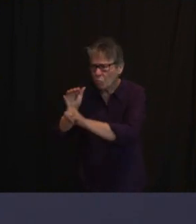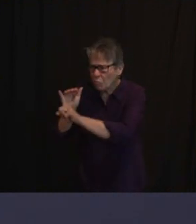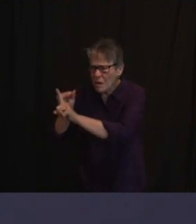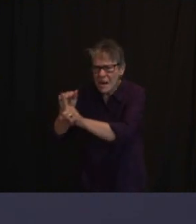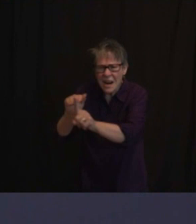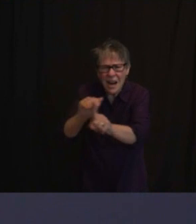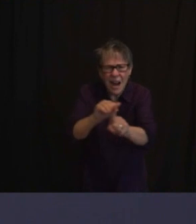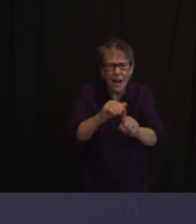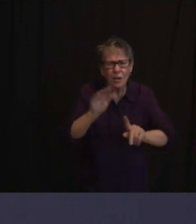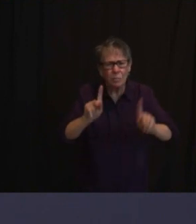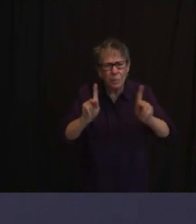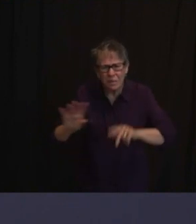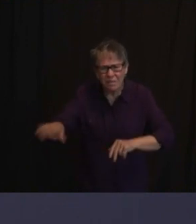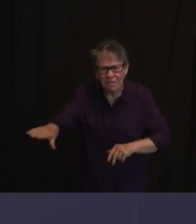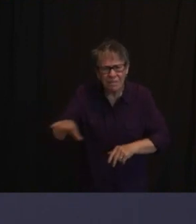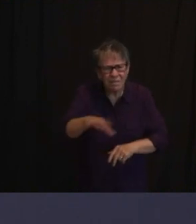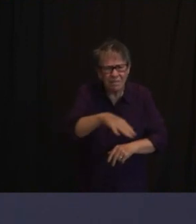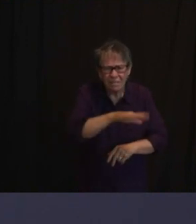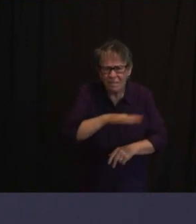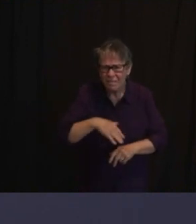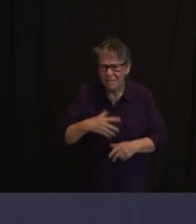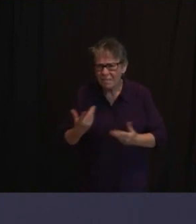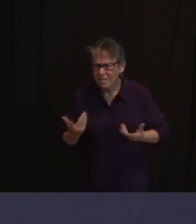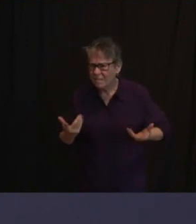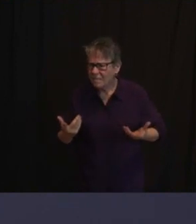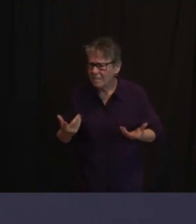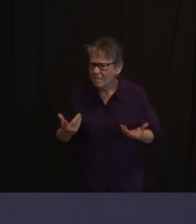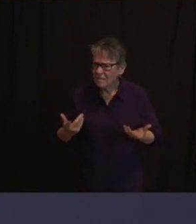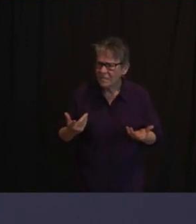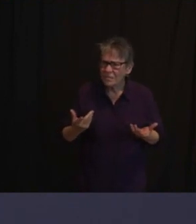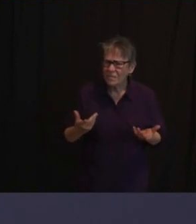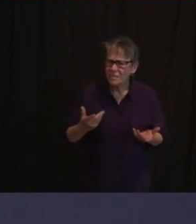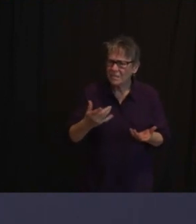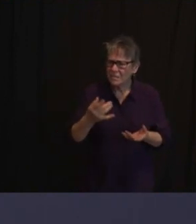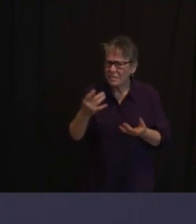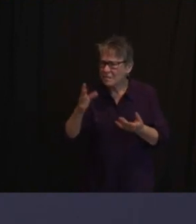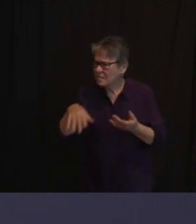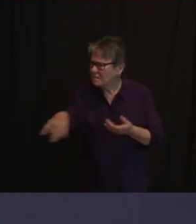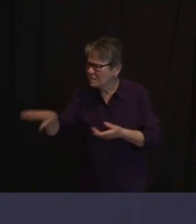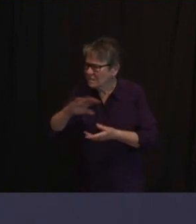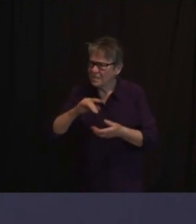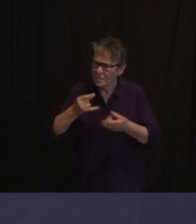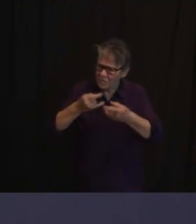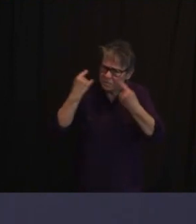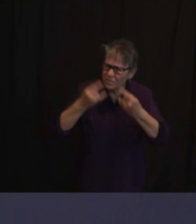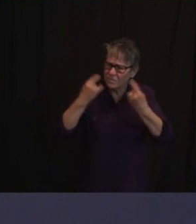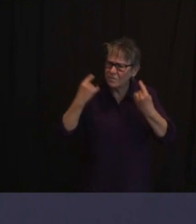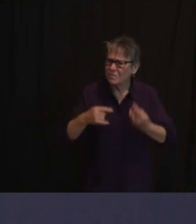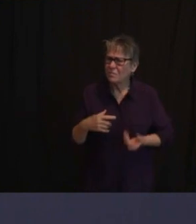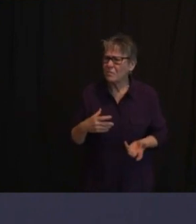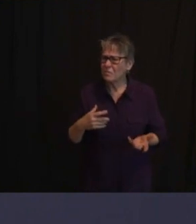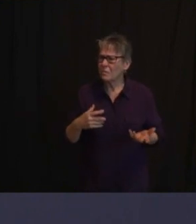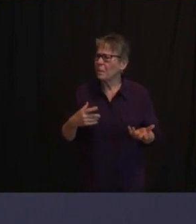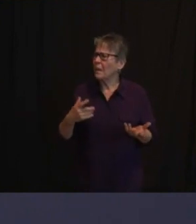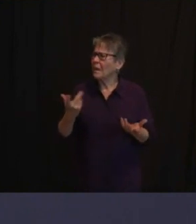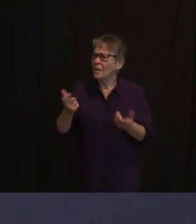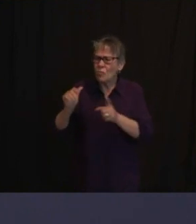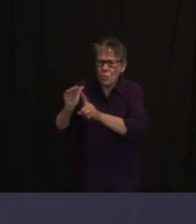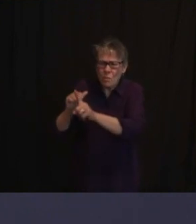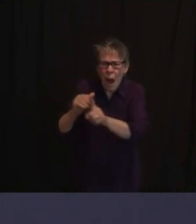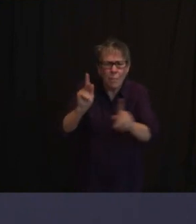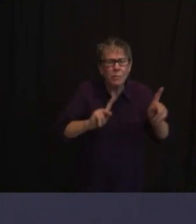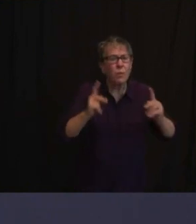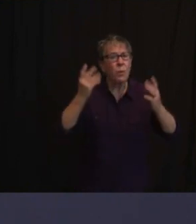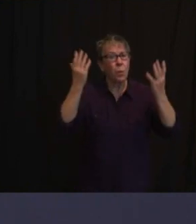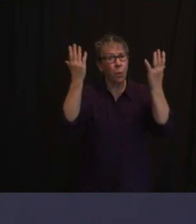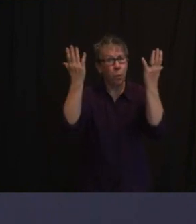no introduction would also be good here, why is this important to wear a mask? I mean, what are we accomplishing and what do we not